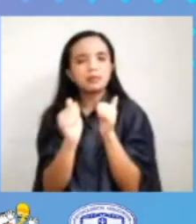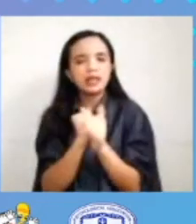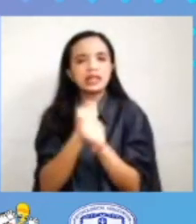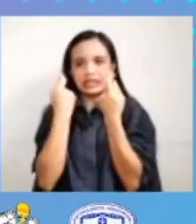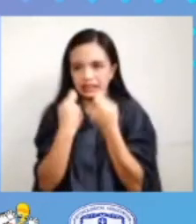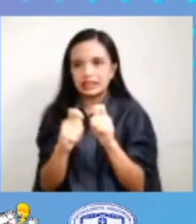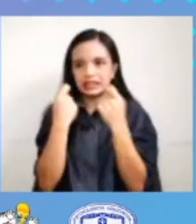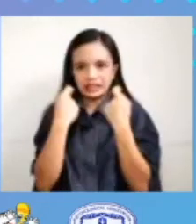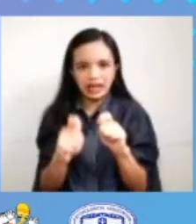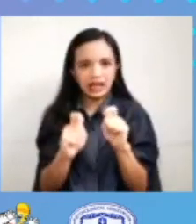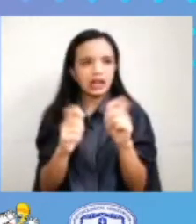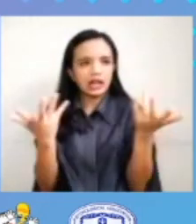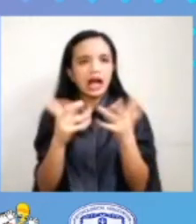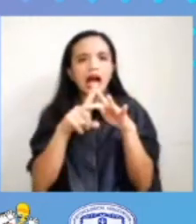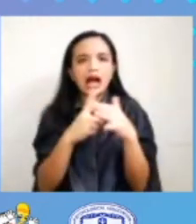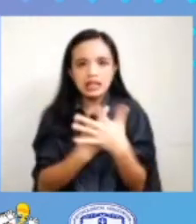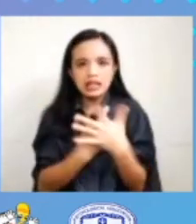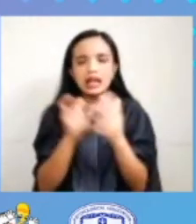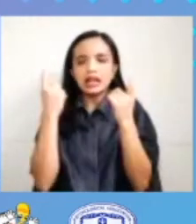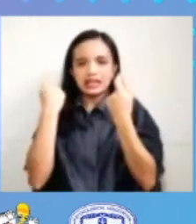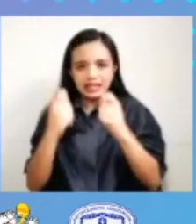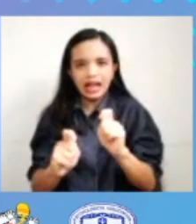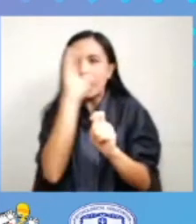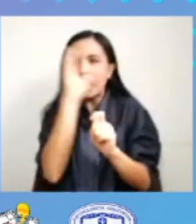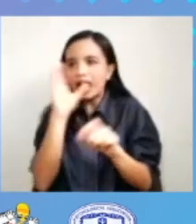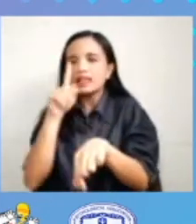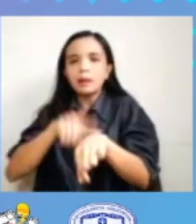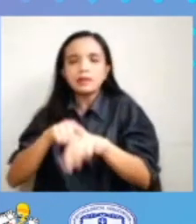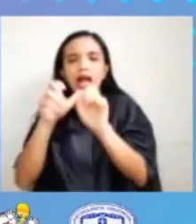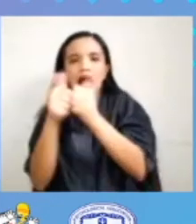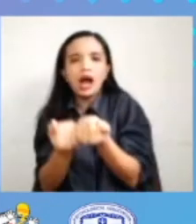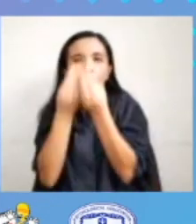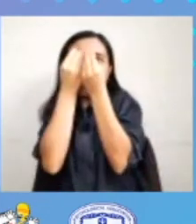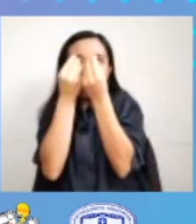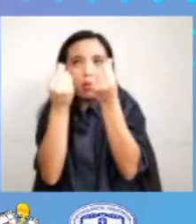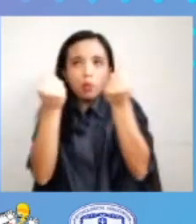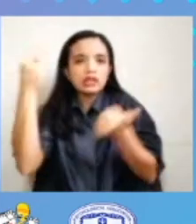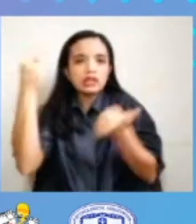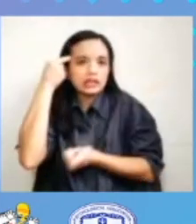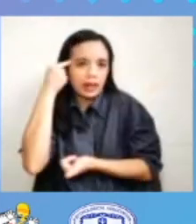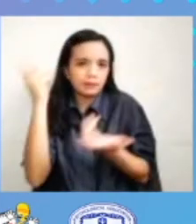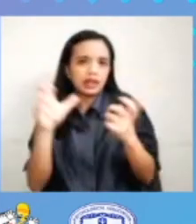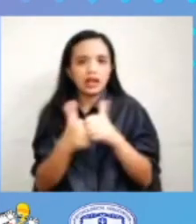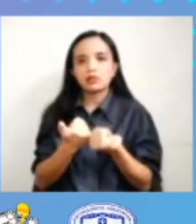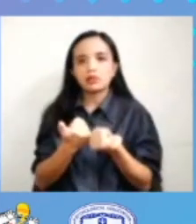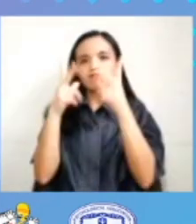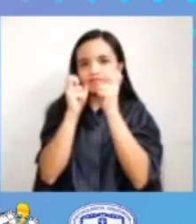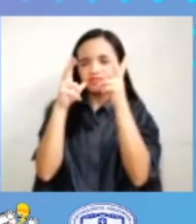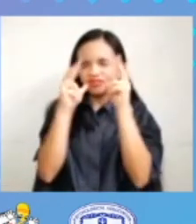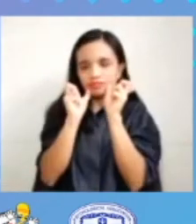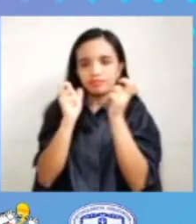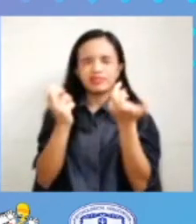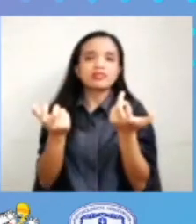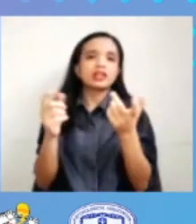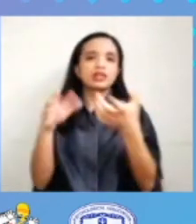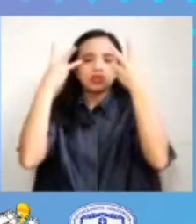of course. Yan. Kaya yes, go lang. Makinig kayo kina Julia at Enzo. Ako, nakikinig ako dito. I'm learning a lot,